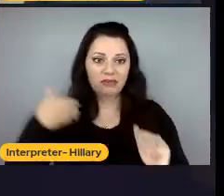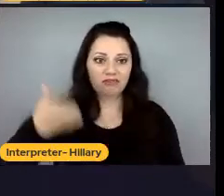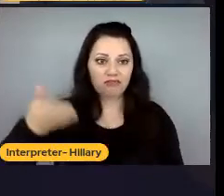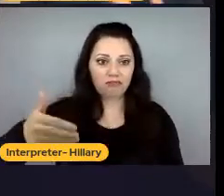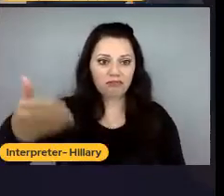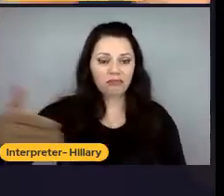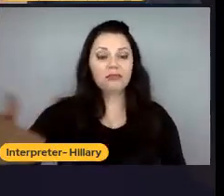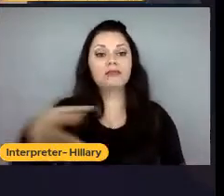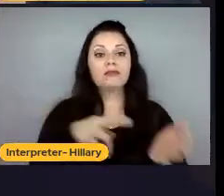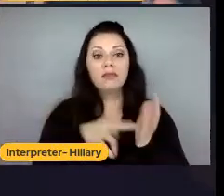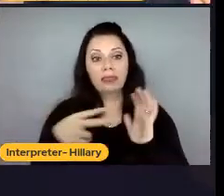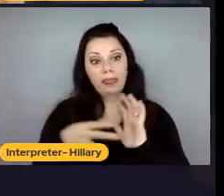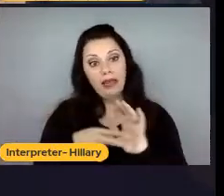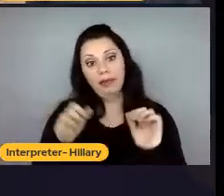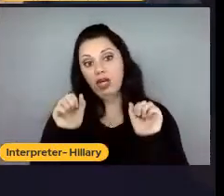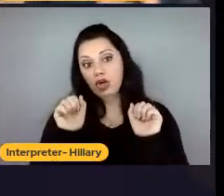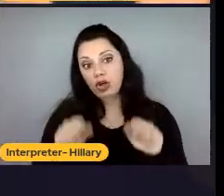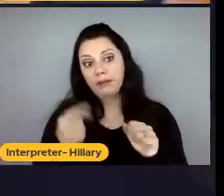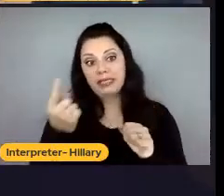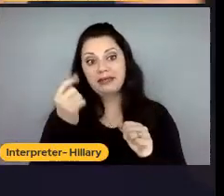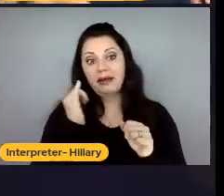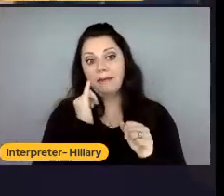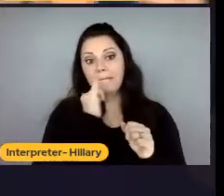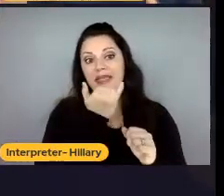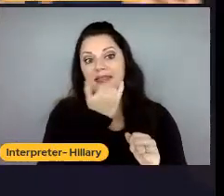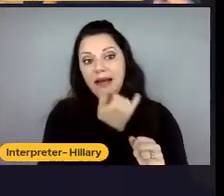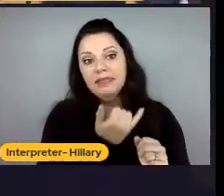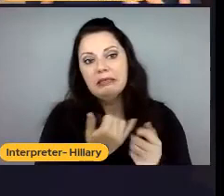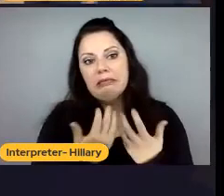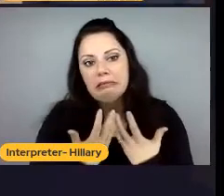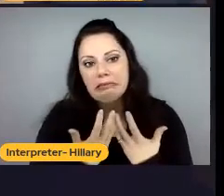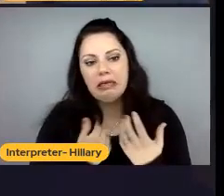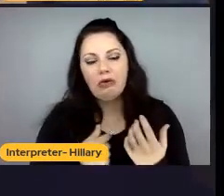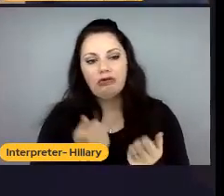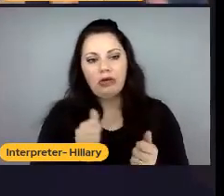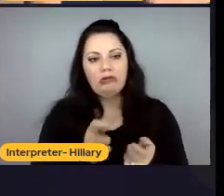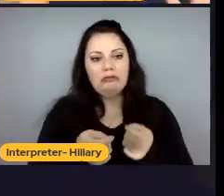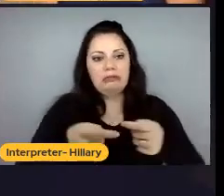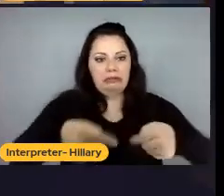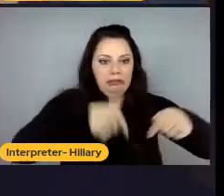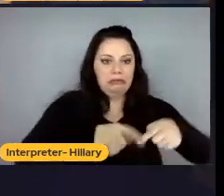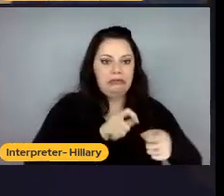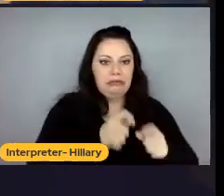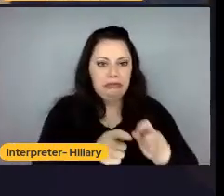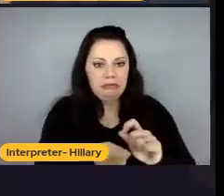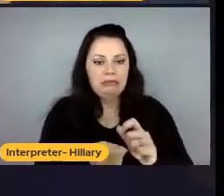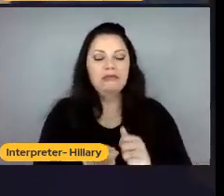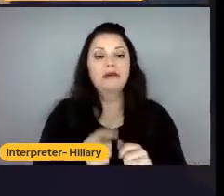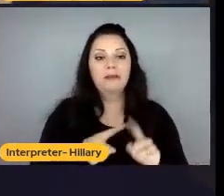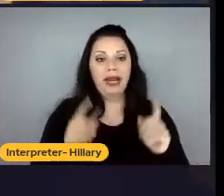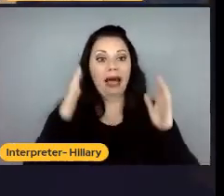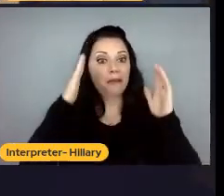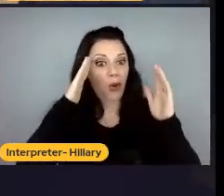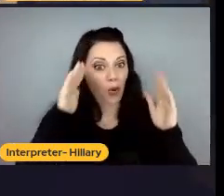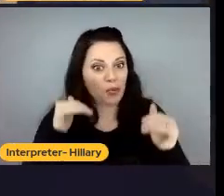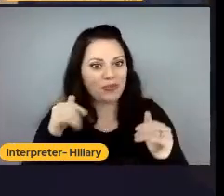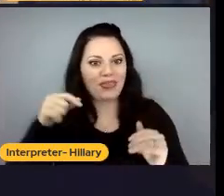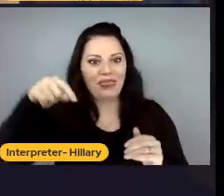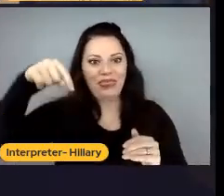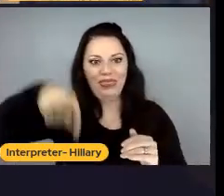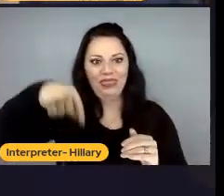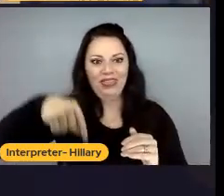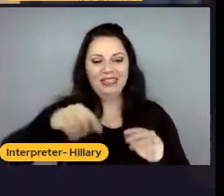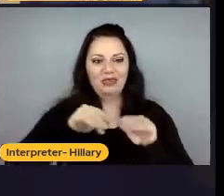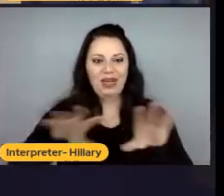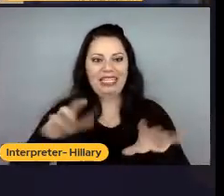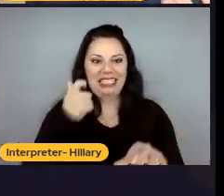which means that there could be some mishaps, and we're trying to like revert them and things like that. And I'm hoping that this release 5